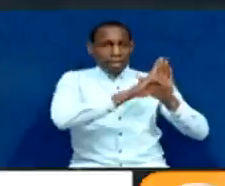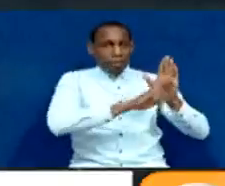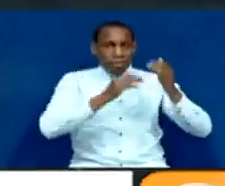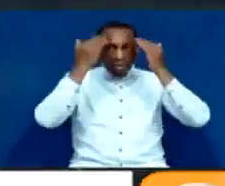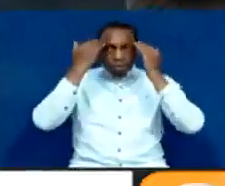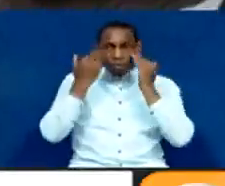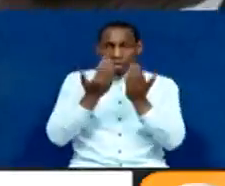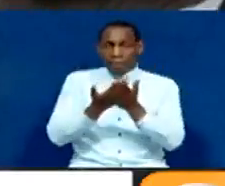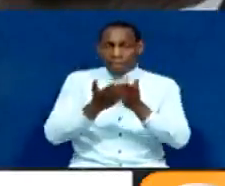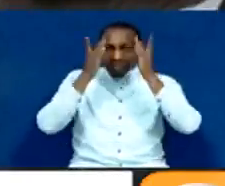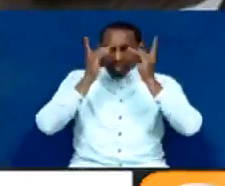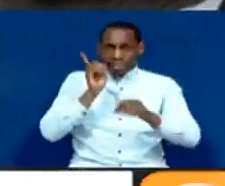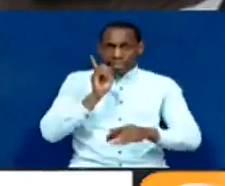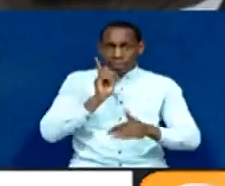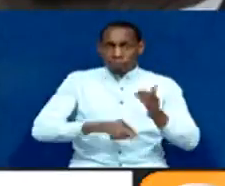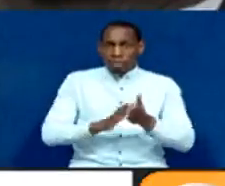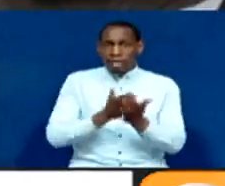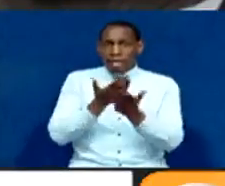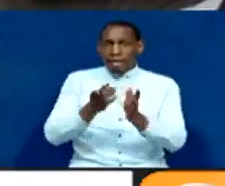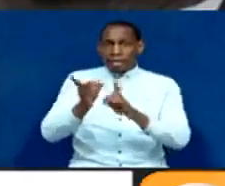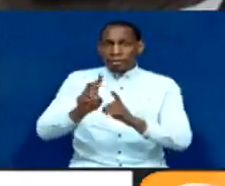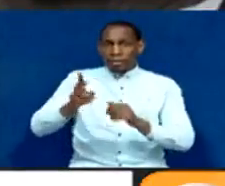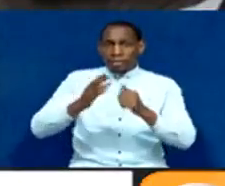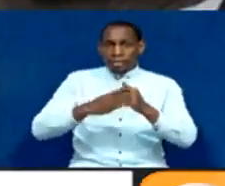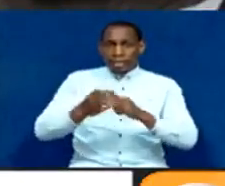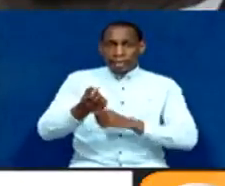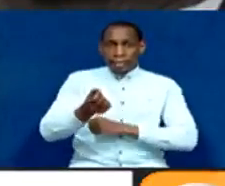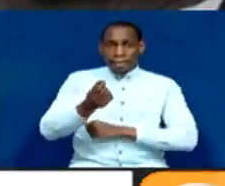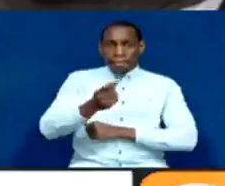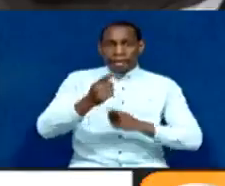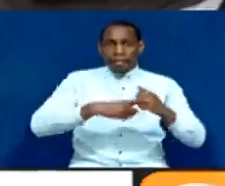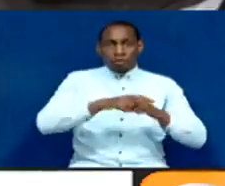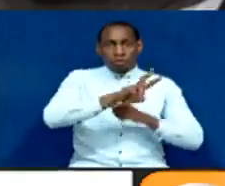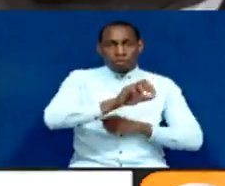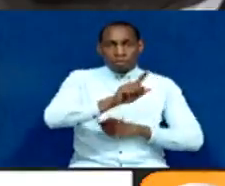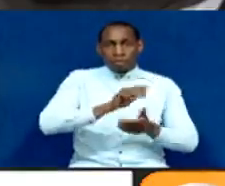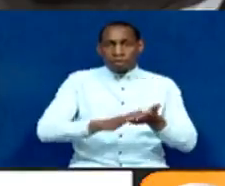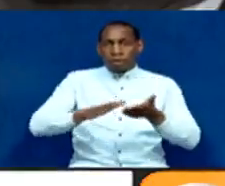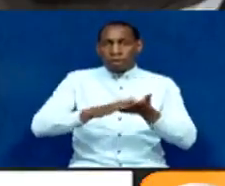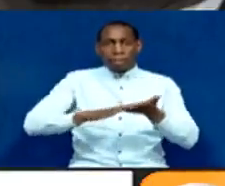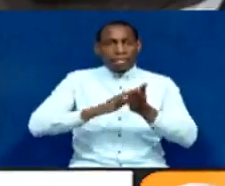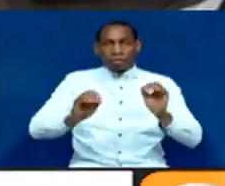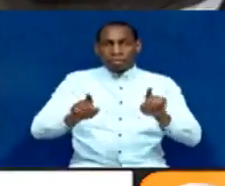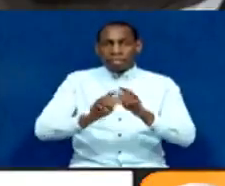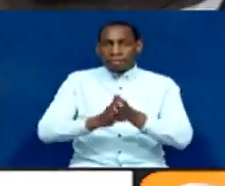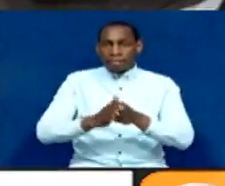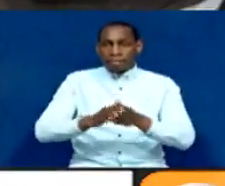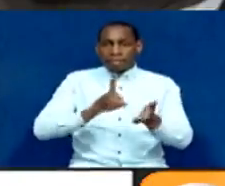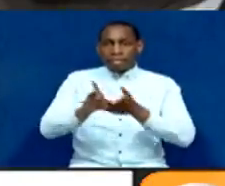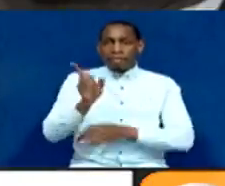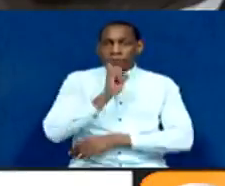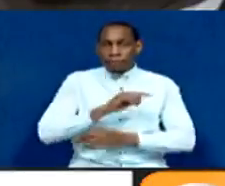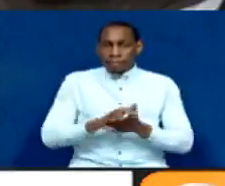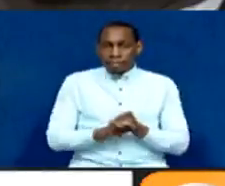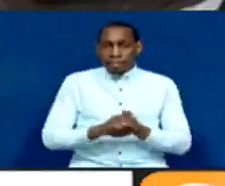of Appeal, concluding that the application dated 29 June 2021 is without merit, and the same is hereby